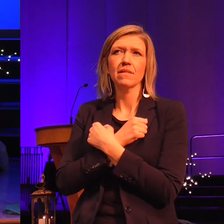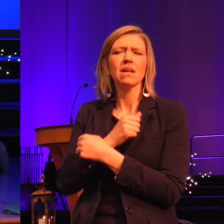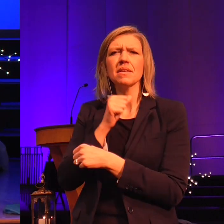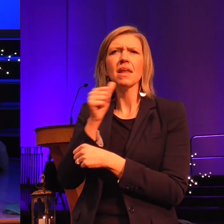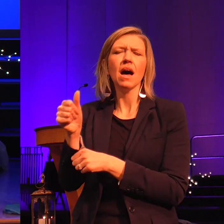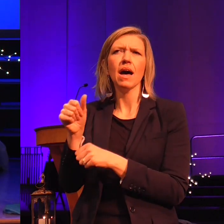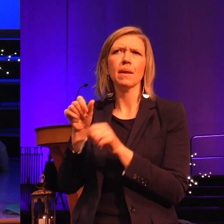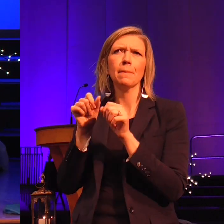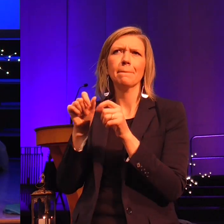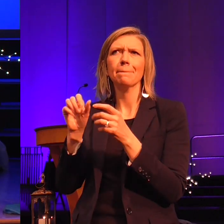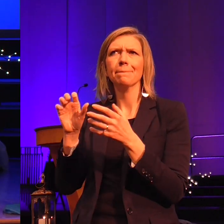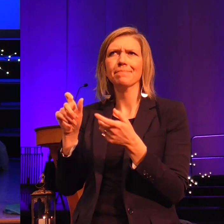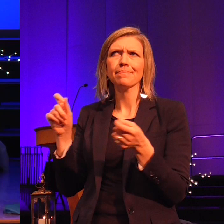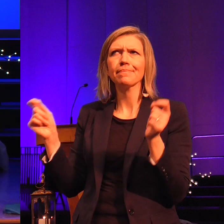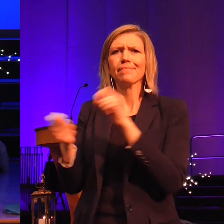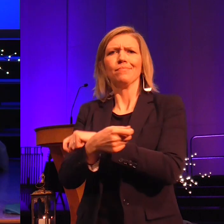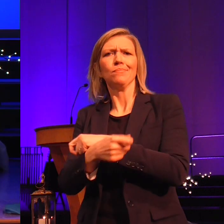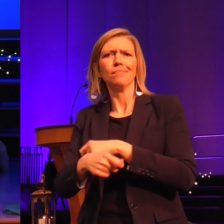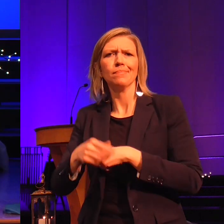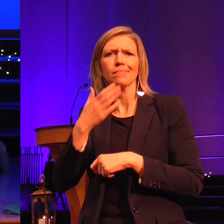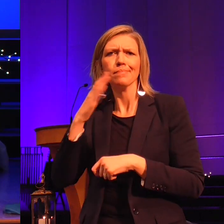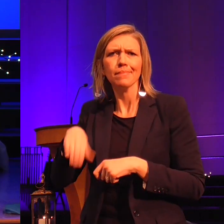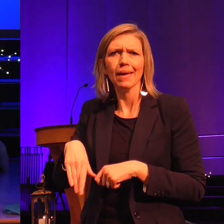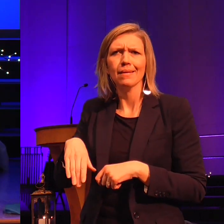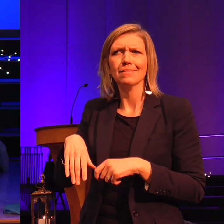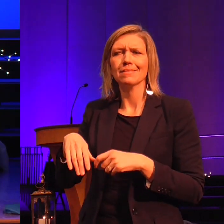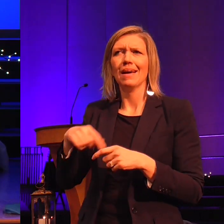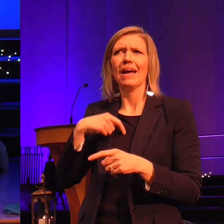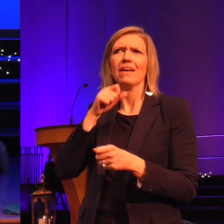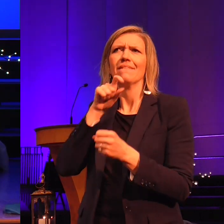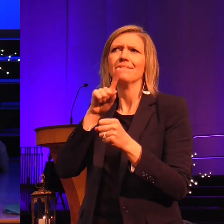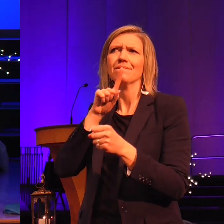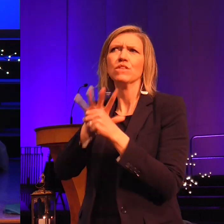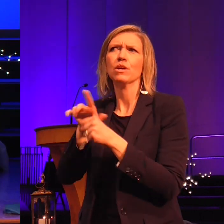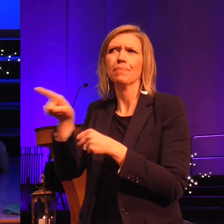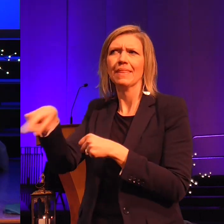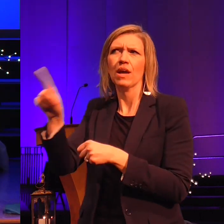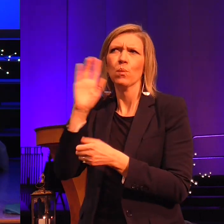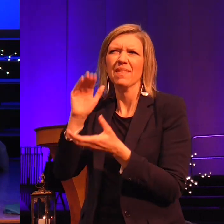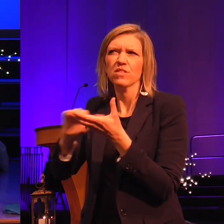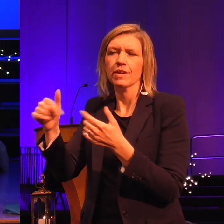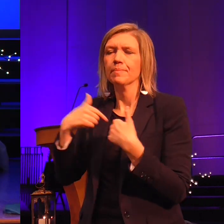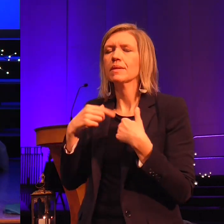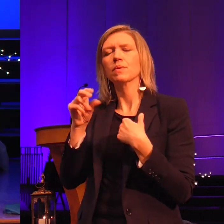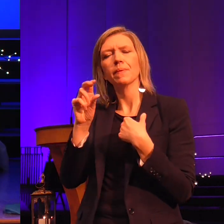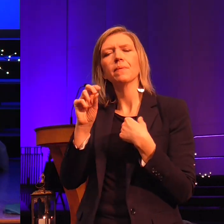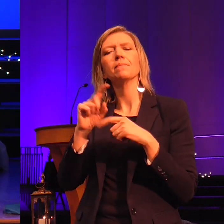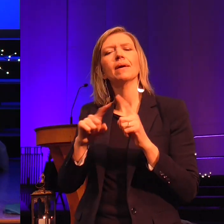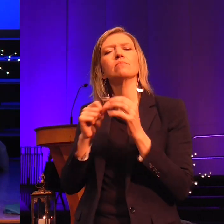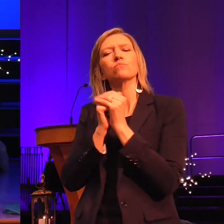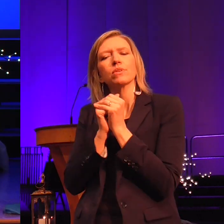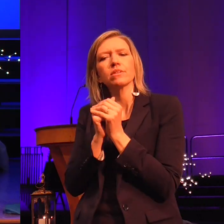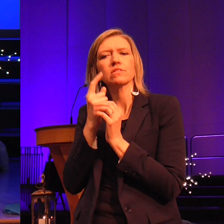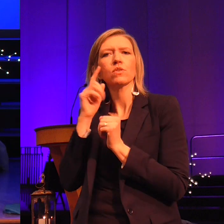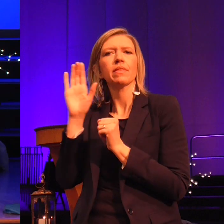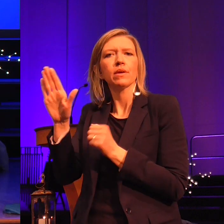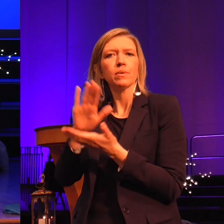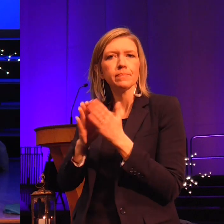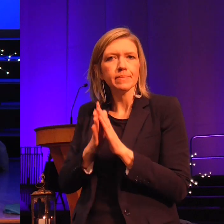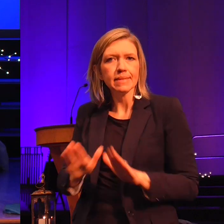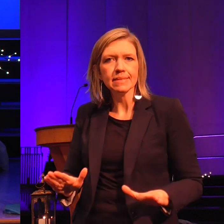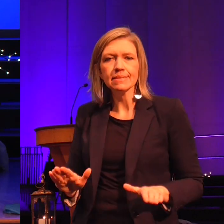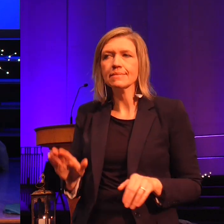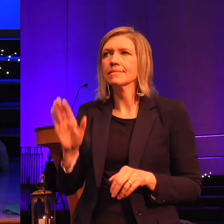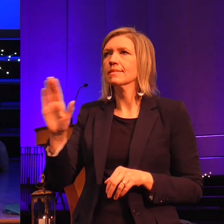like, I affirm that they have forgiven me. Not like that. It's prayers for their peace, for their well-being, for them living the